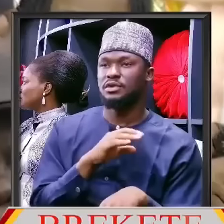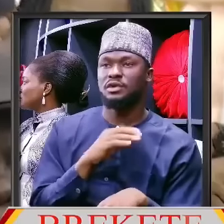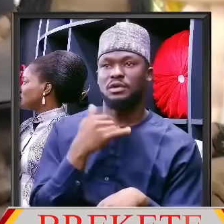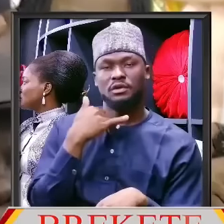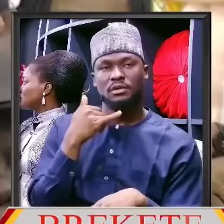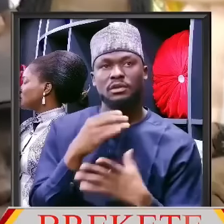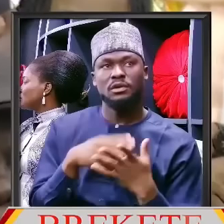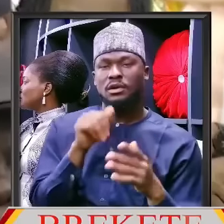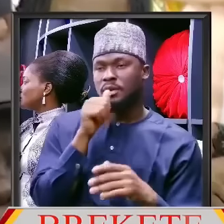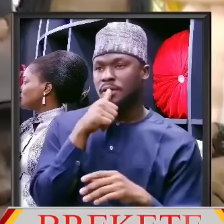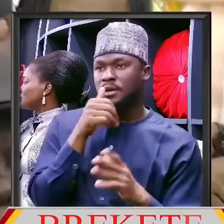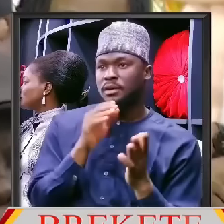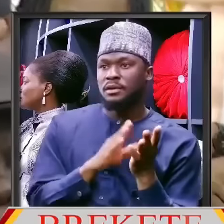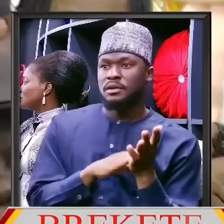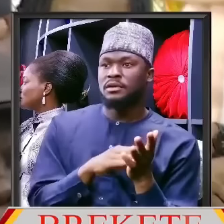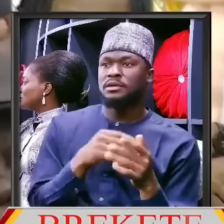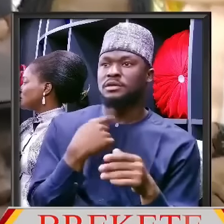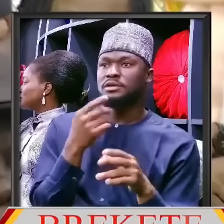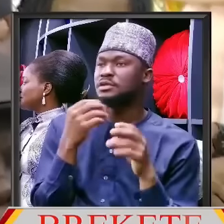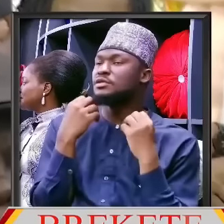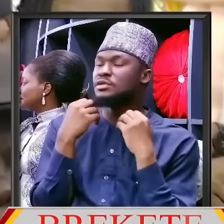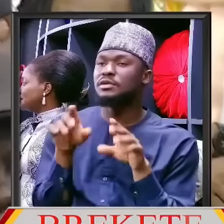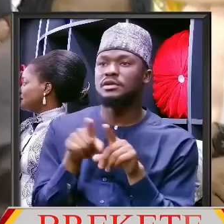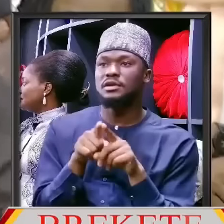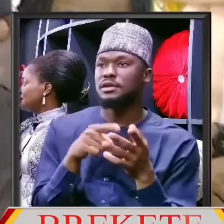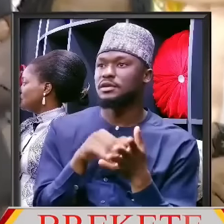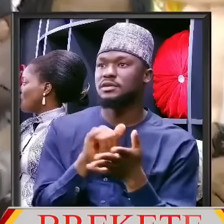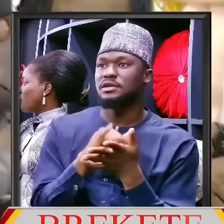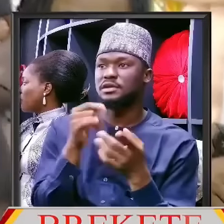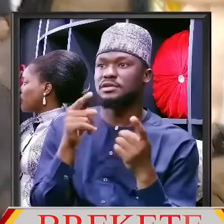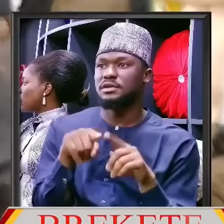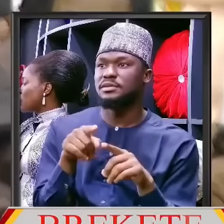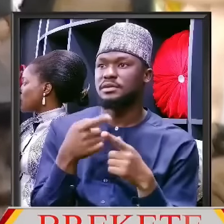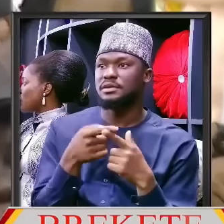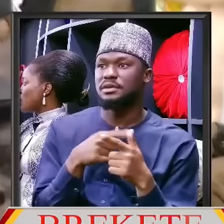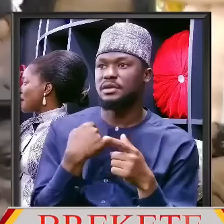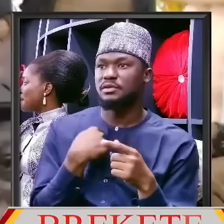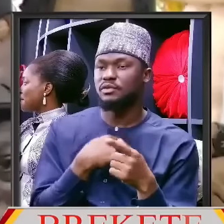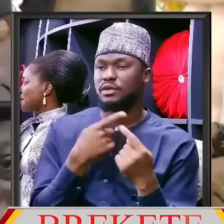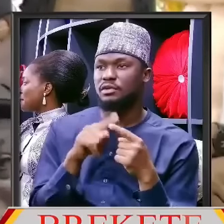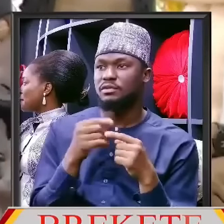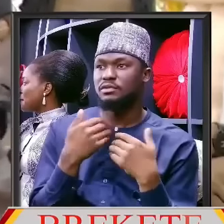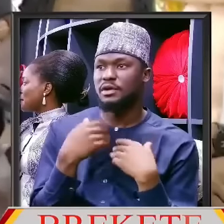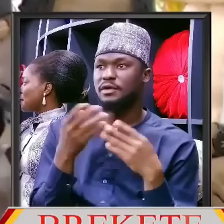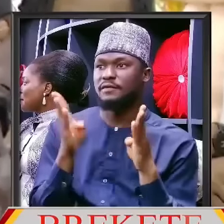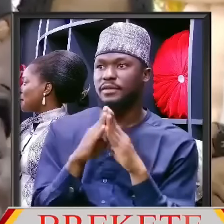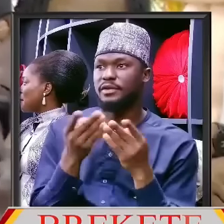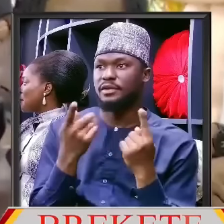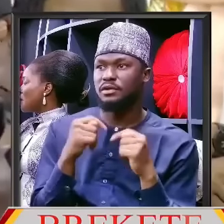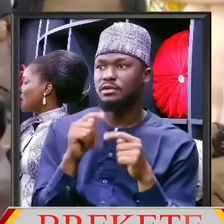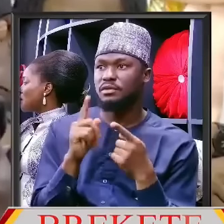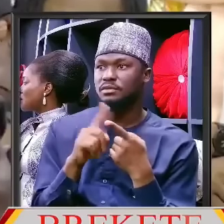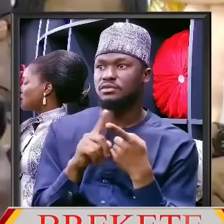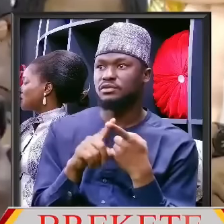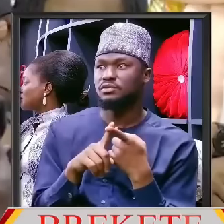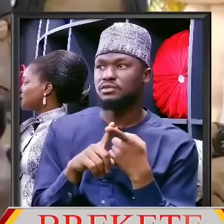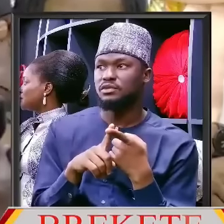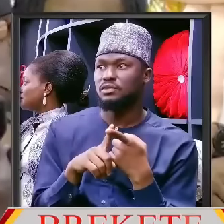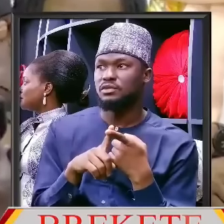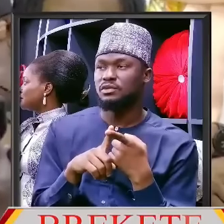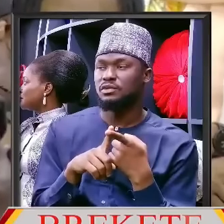school. They say nothing like that. They happen. So we can't get meeting. Can't they try to reach to the